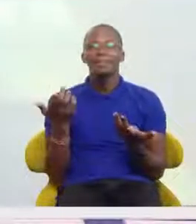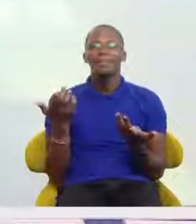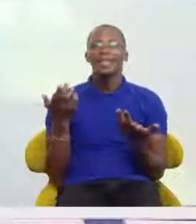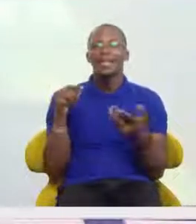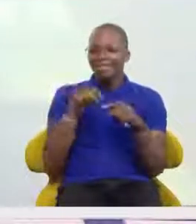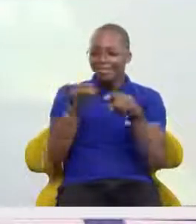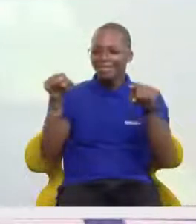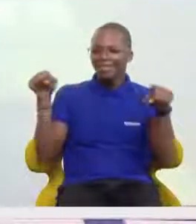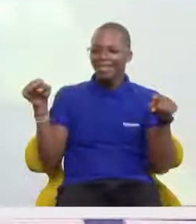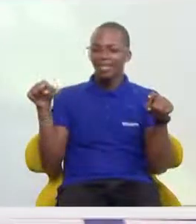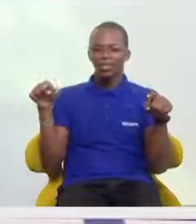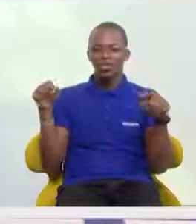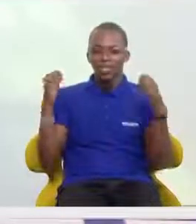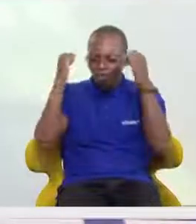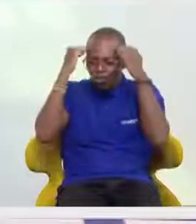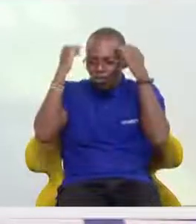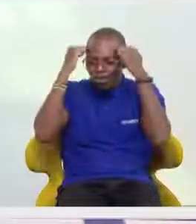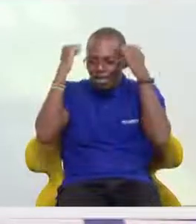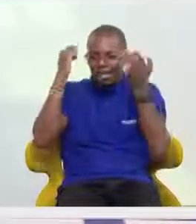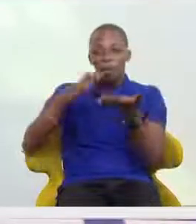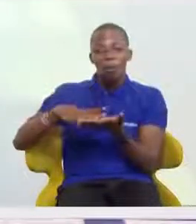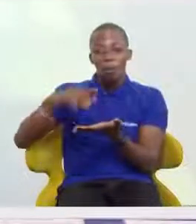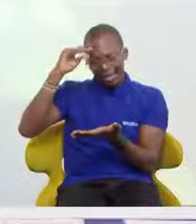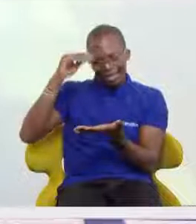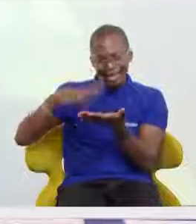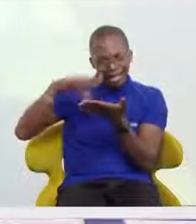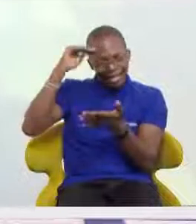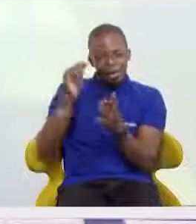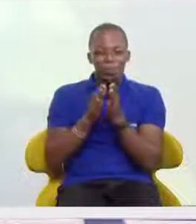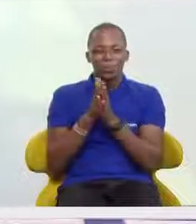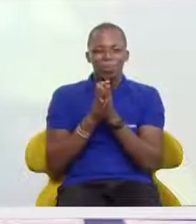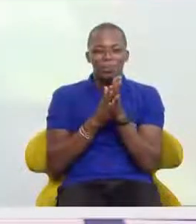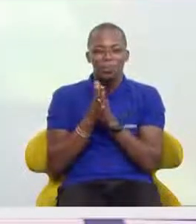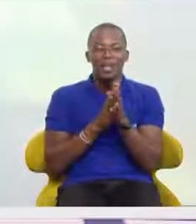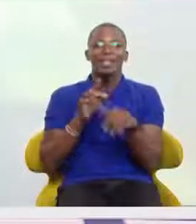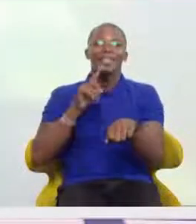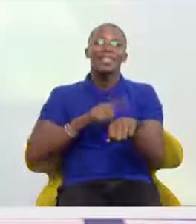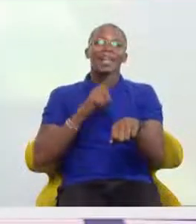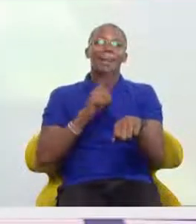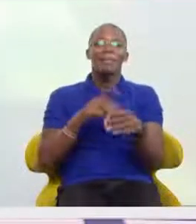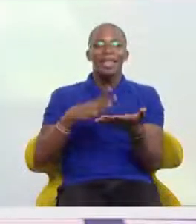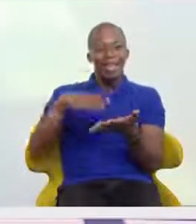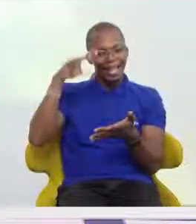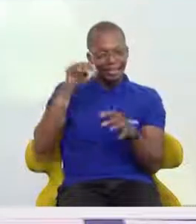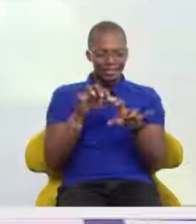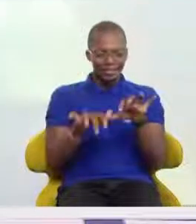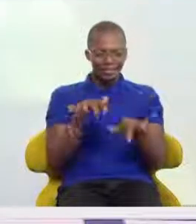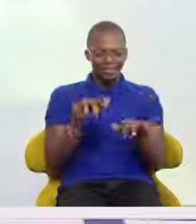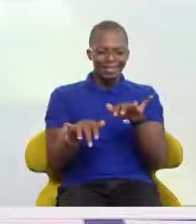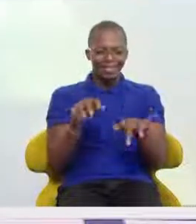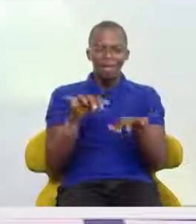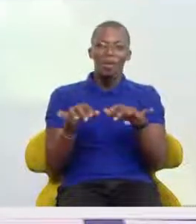fortune to pursue higher education and a life in the United States, I knew that computer literacy was life-changing.